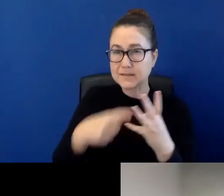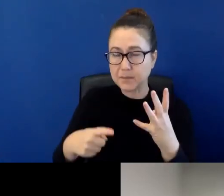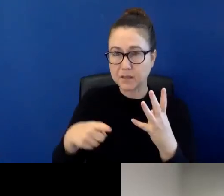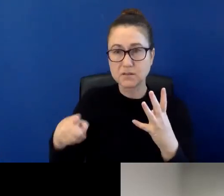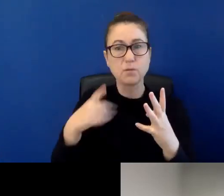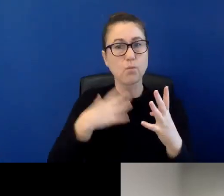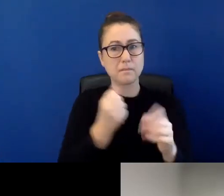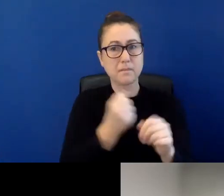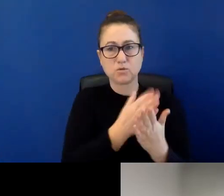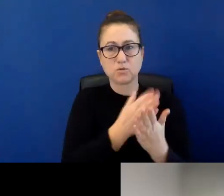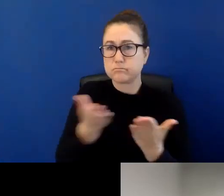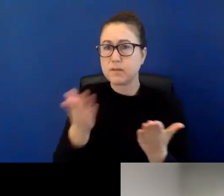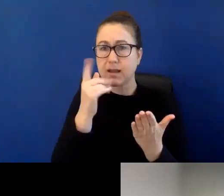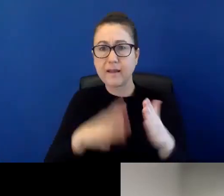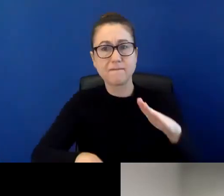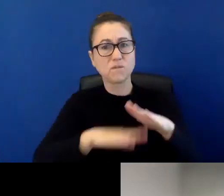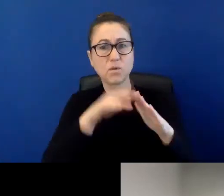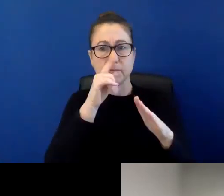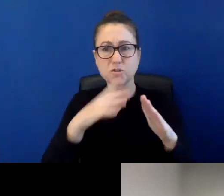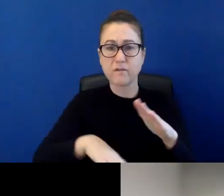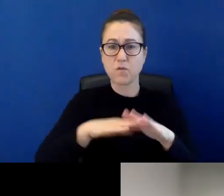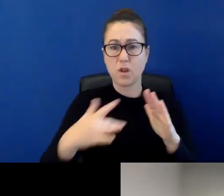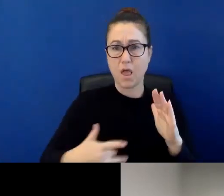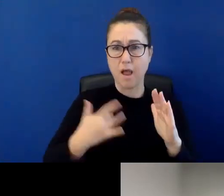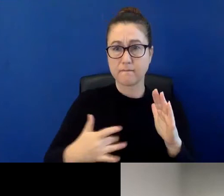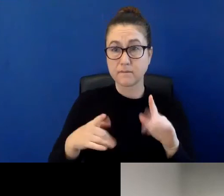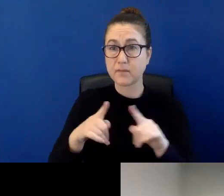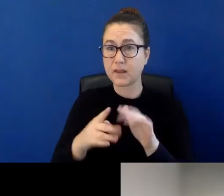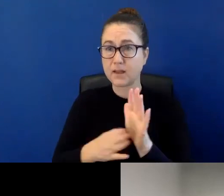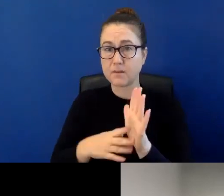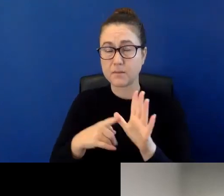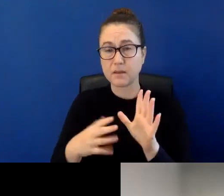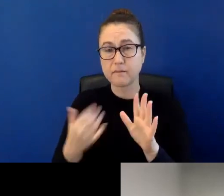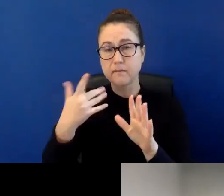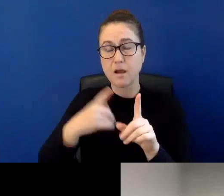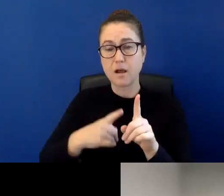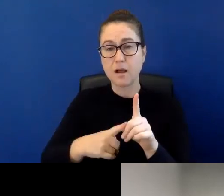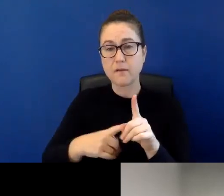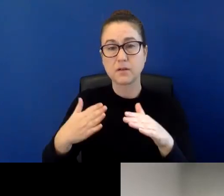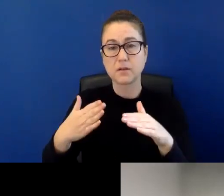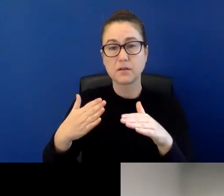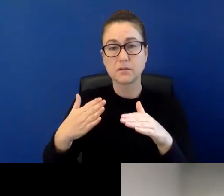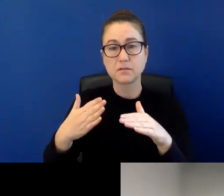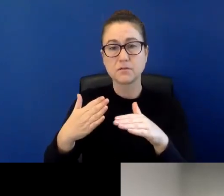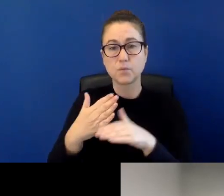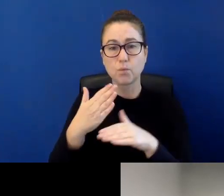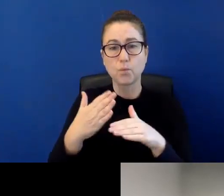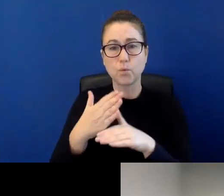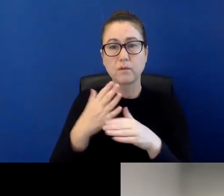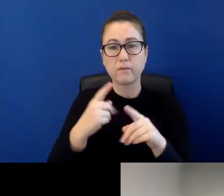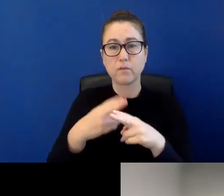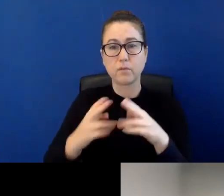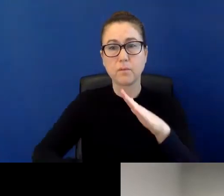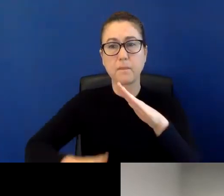Prior to joining Blind Citizens Australia, Emma spent 5 years as the CEO of Arts Access Australia, the peak national body